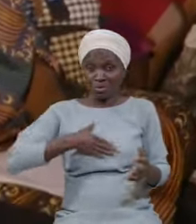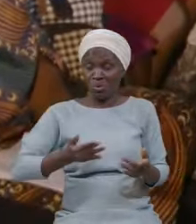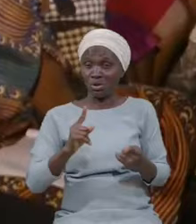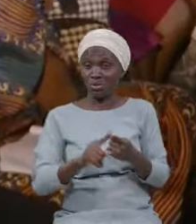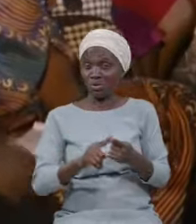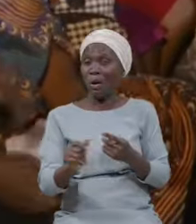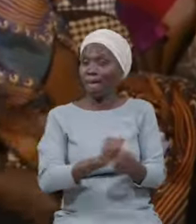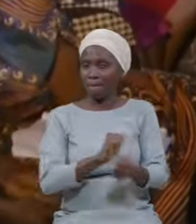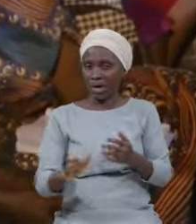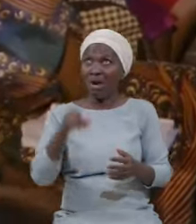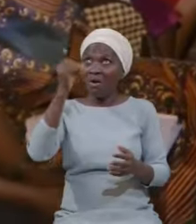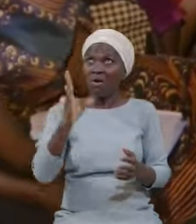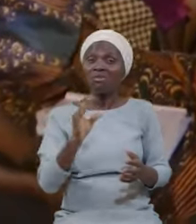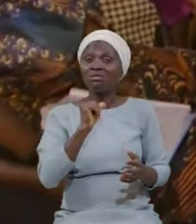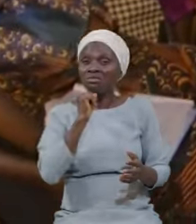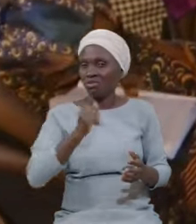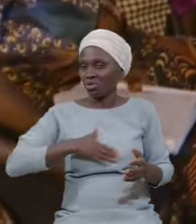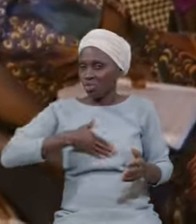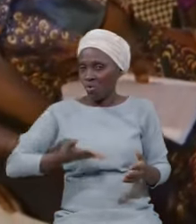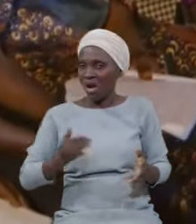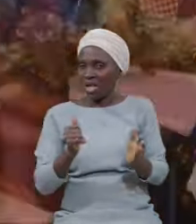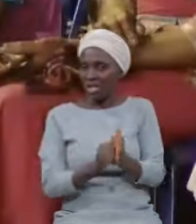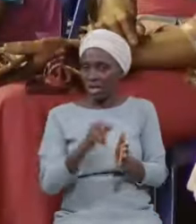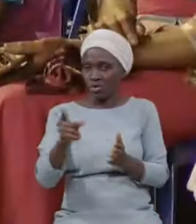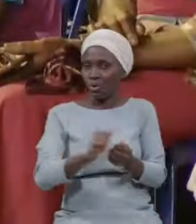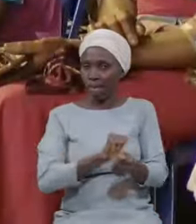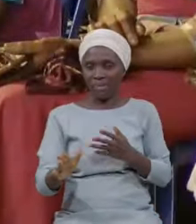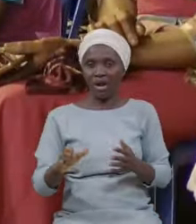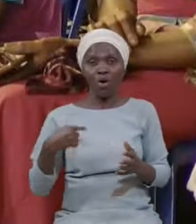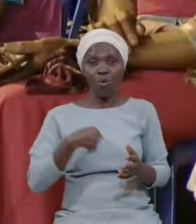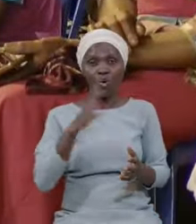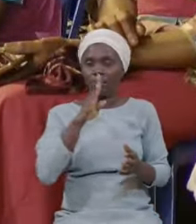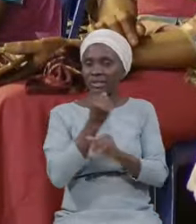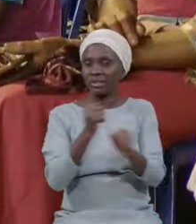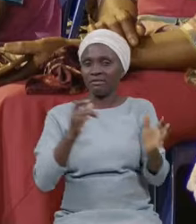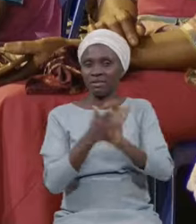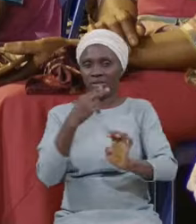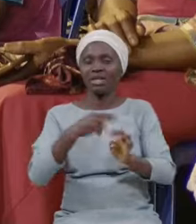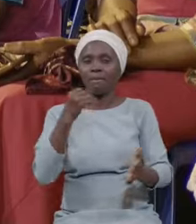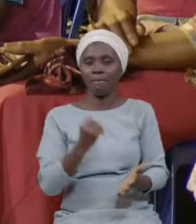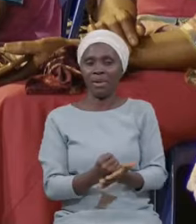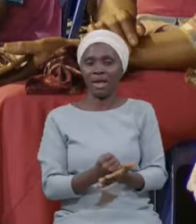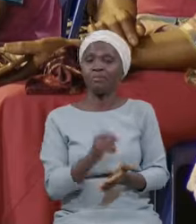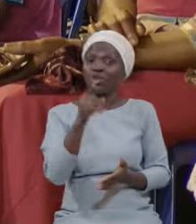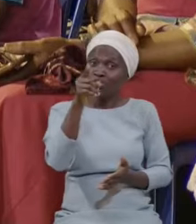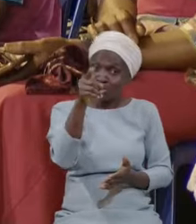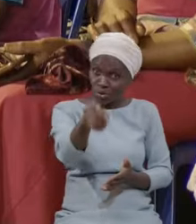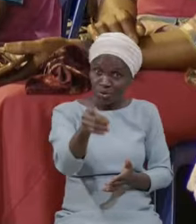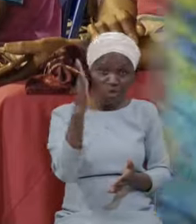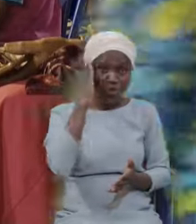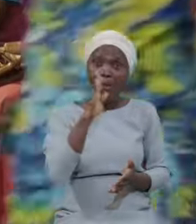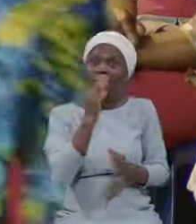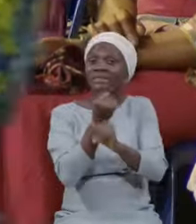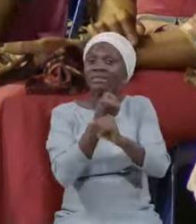will be saved in Jesus' name. Amen. You will be saved in